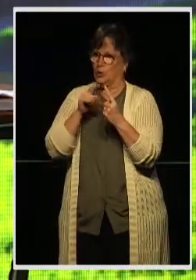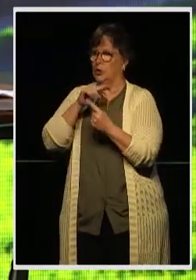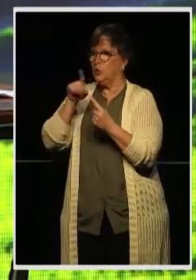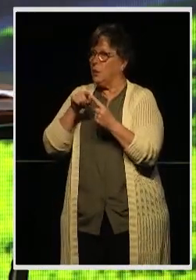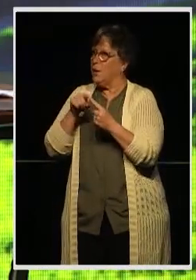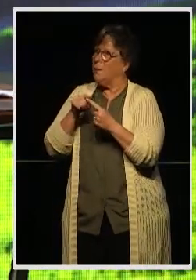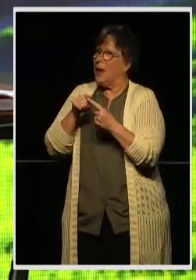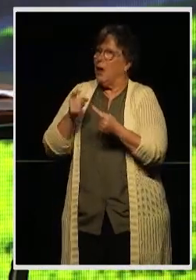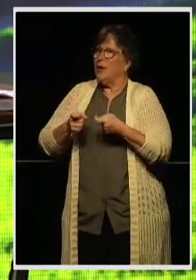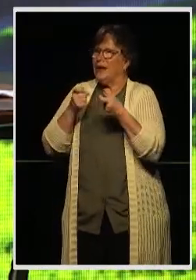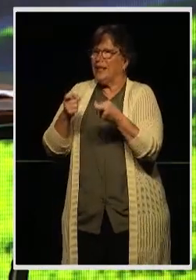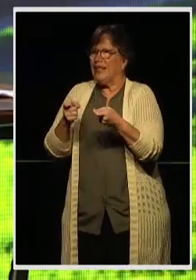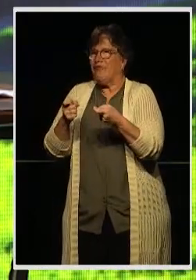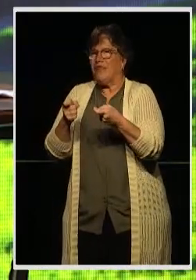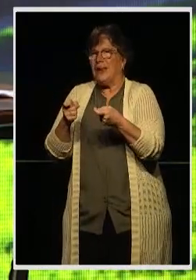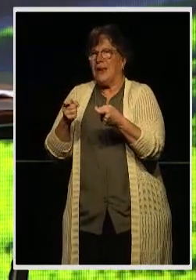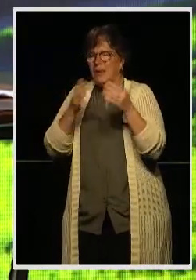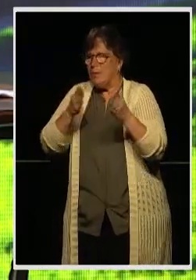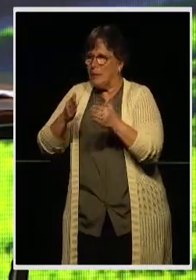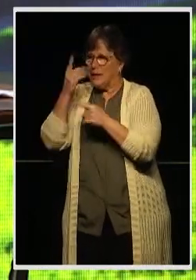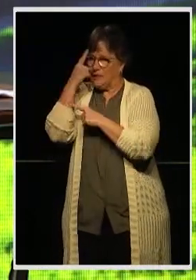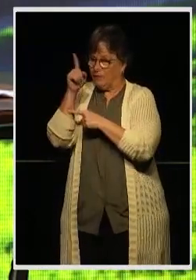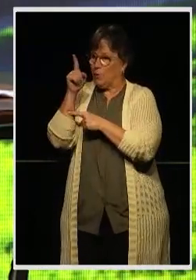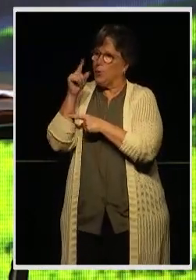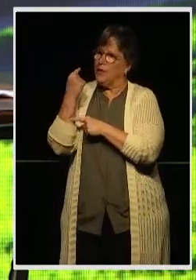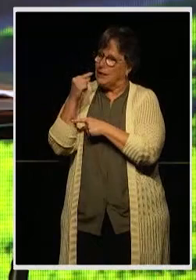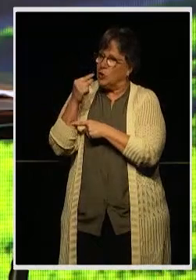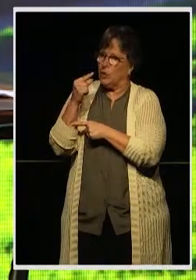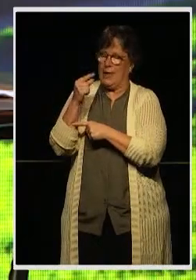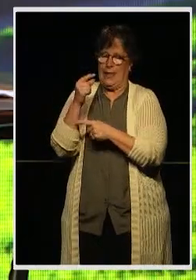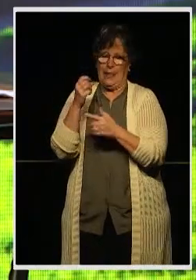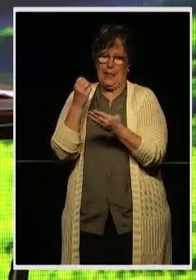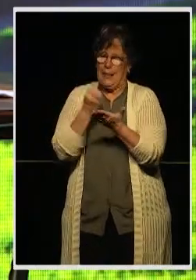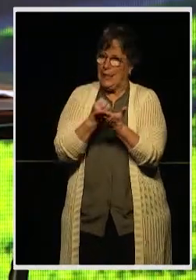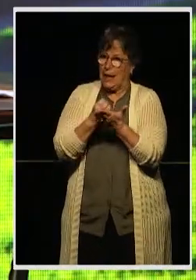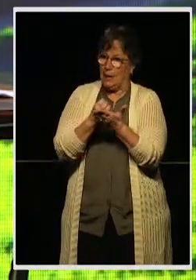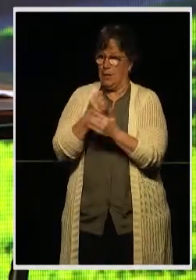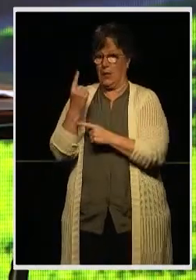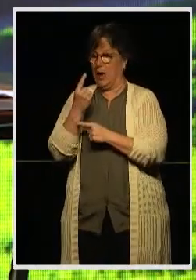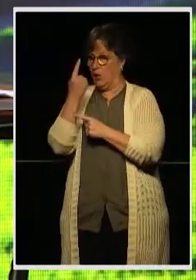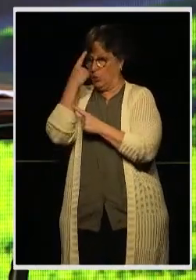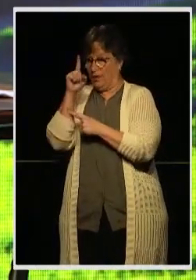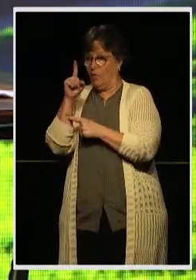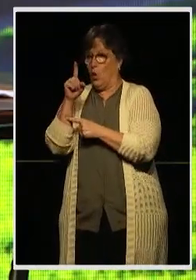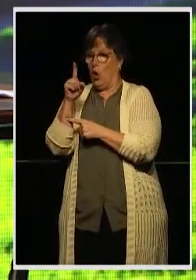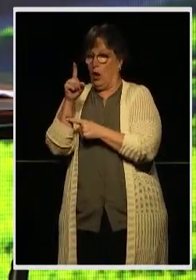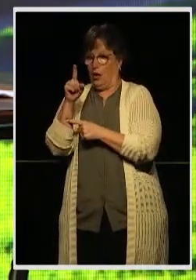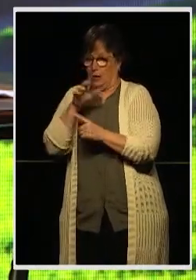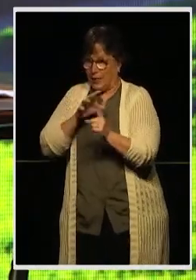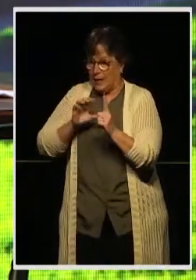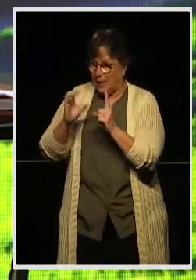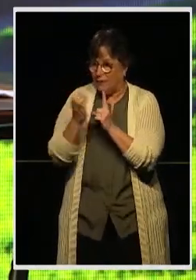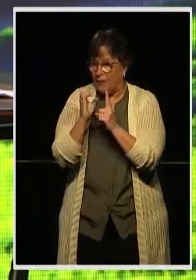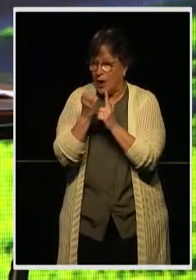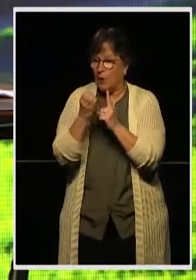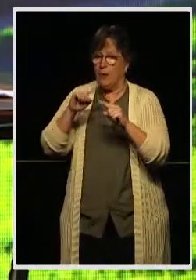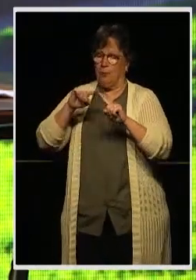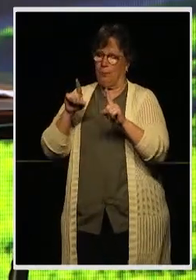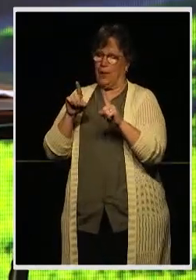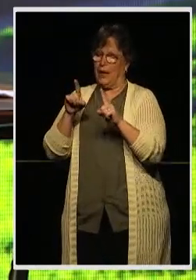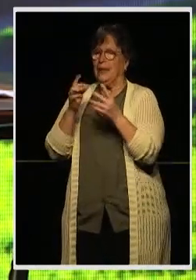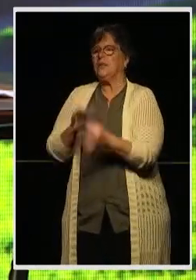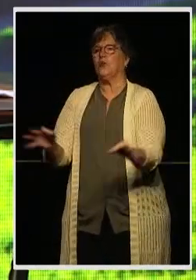for this greener economy. Not just because it's good for the environment, but because it's ultimately crucial to the